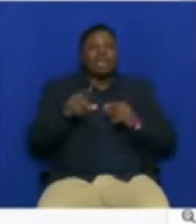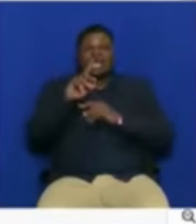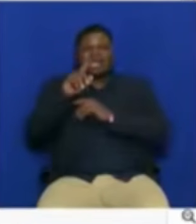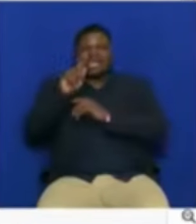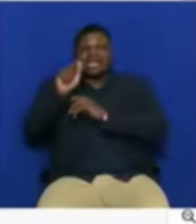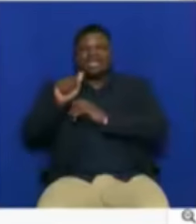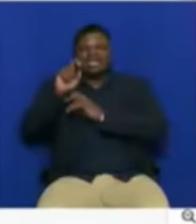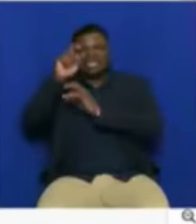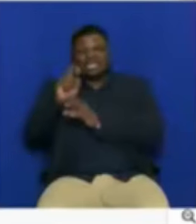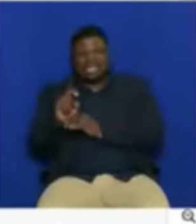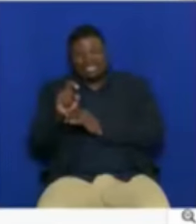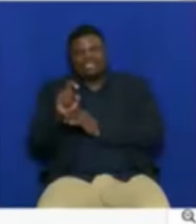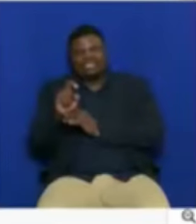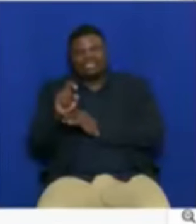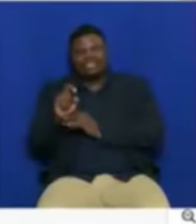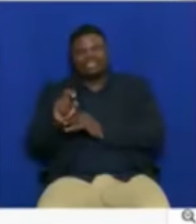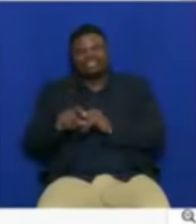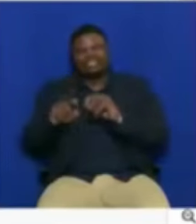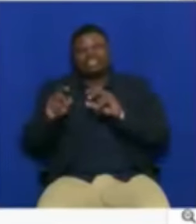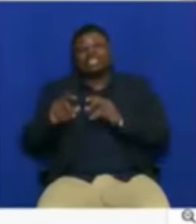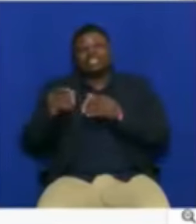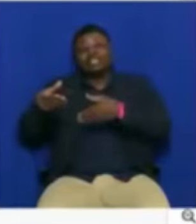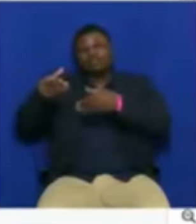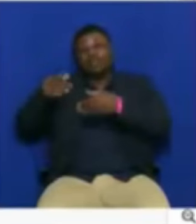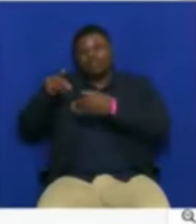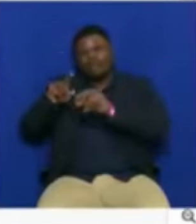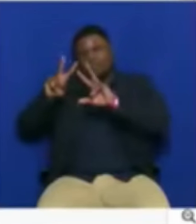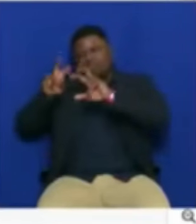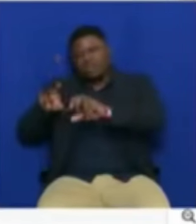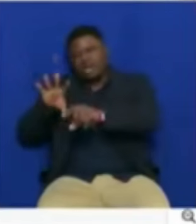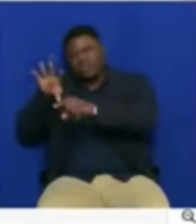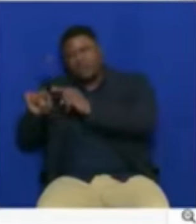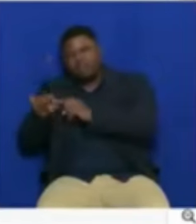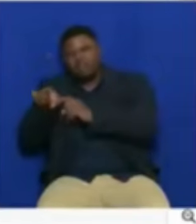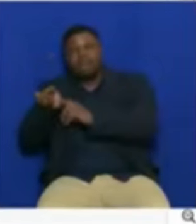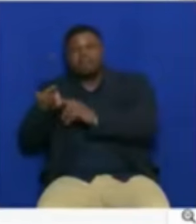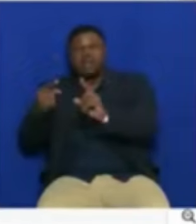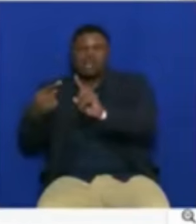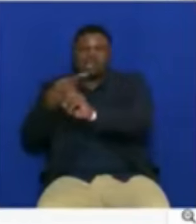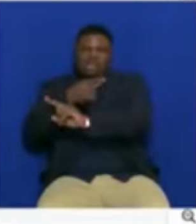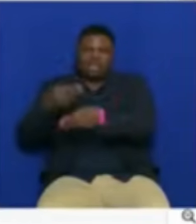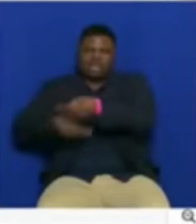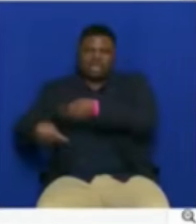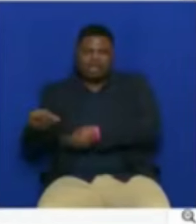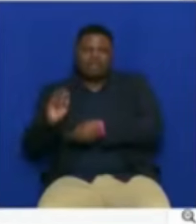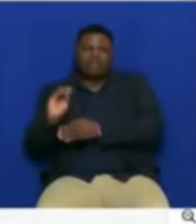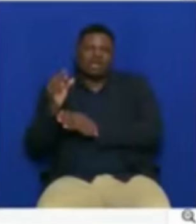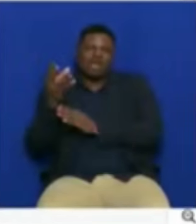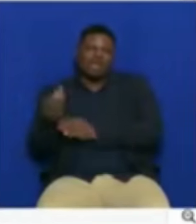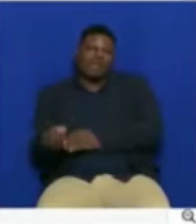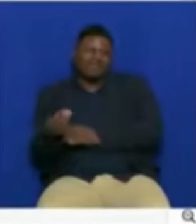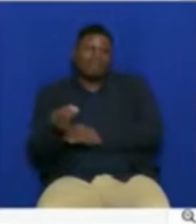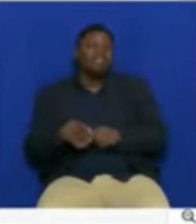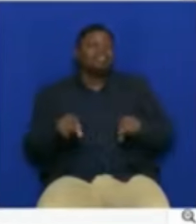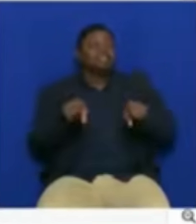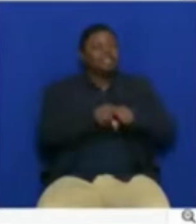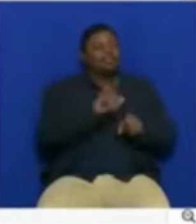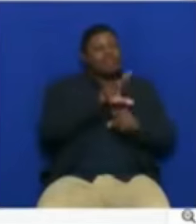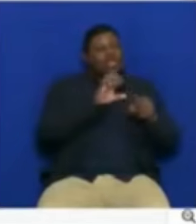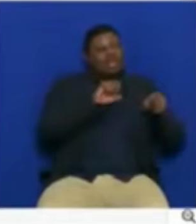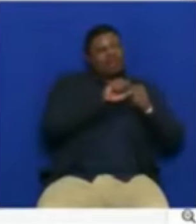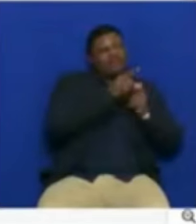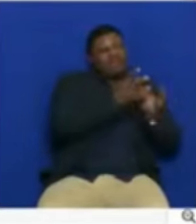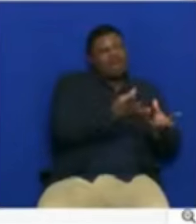So that's his summary, the author's summary of the contents of those dockets. The most important is at 287 for purposes